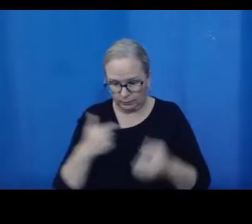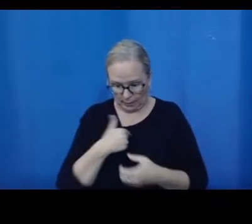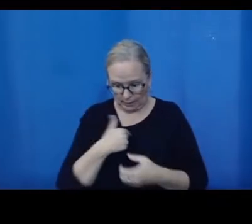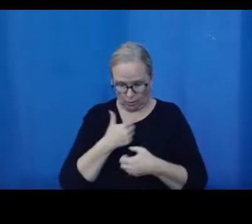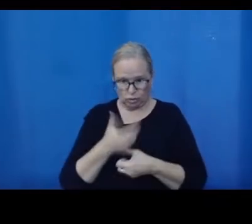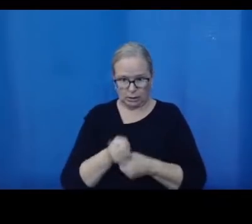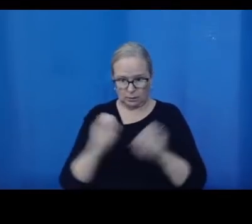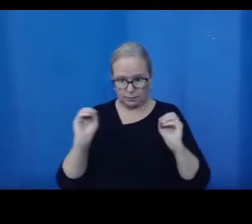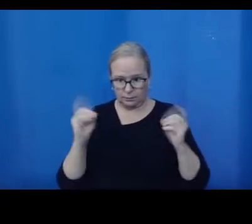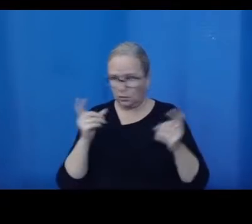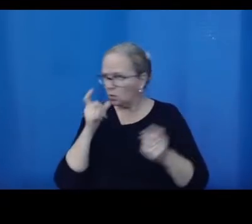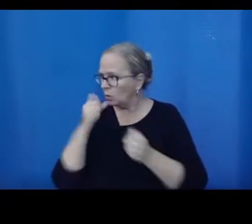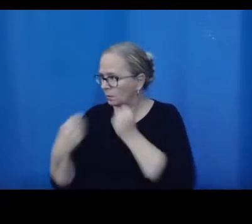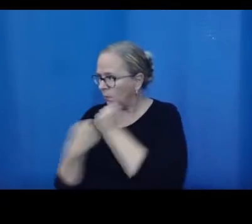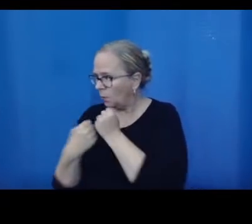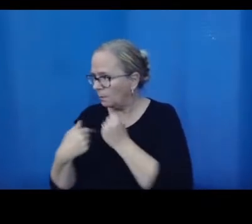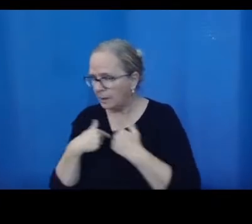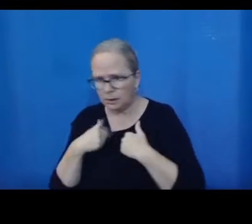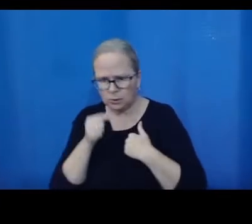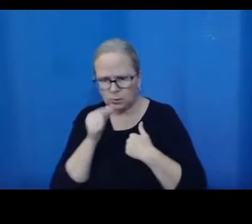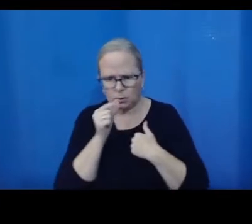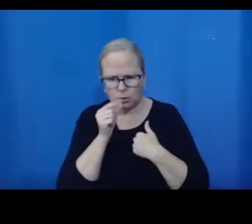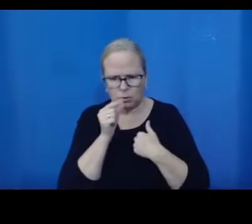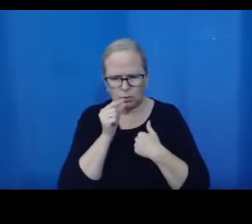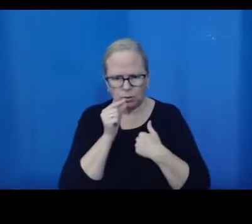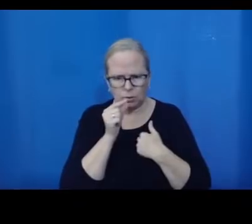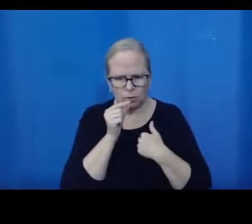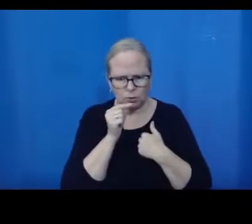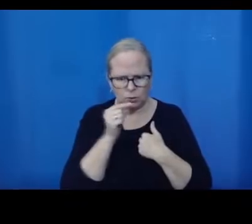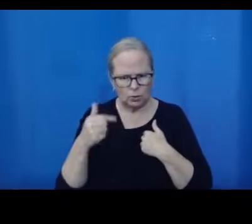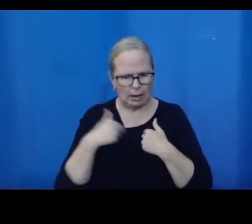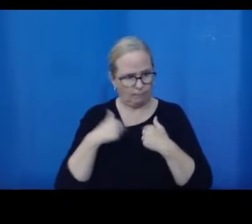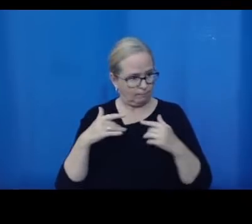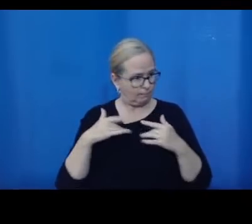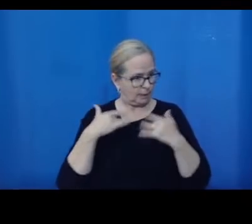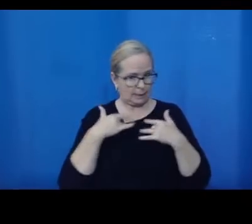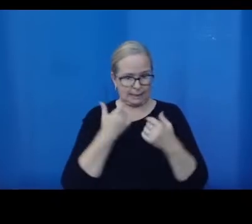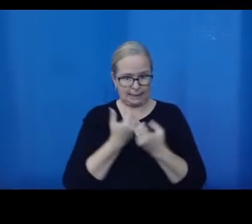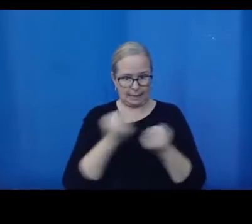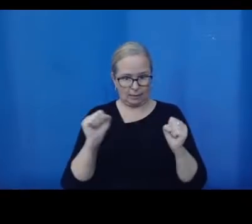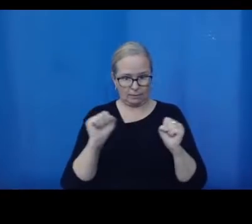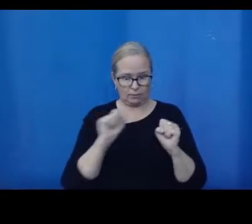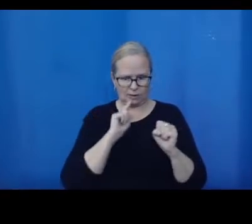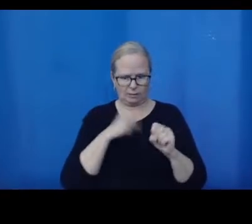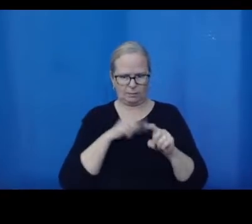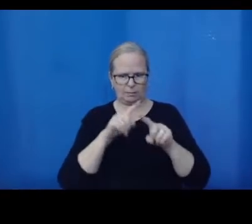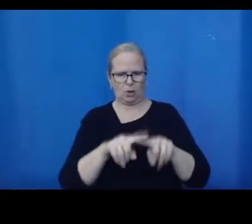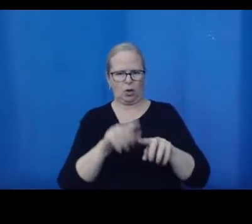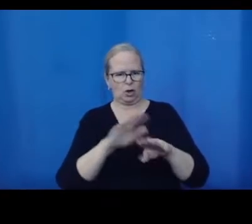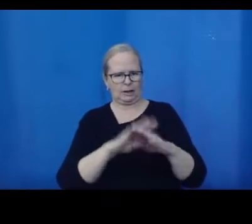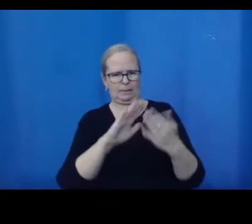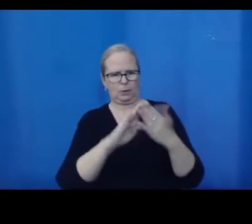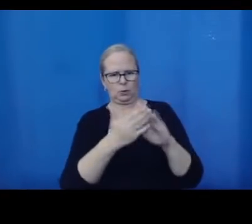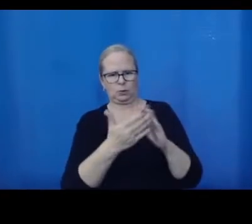other. And we don't feel that safety right now, right? Because we don't know that everybody else has our back.